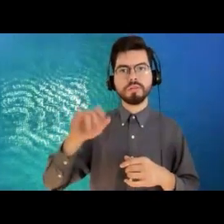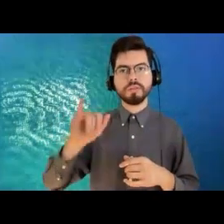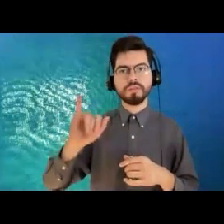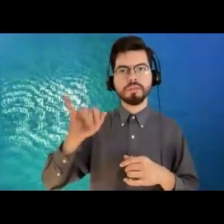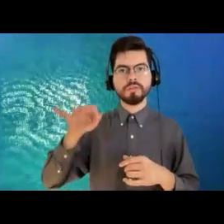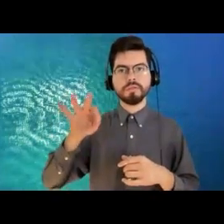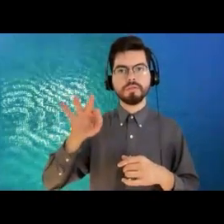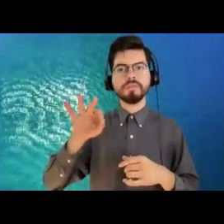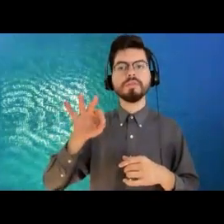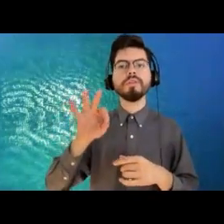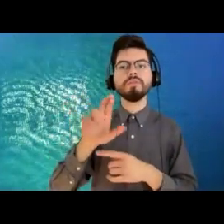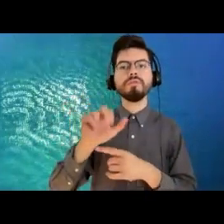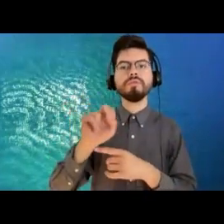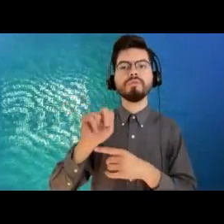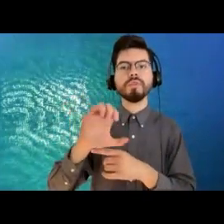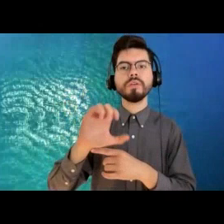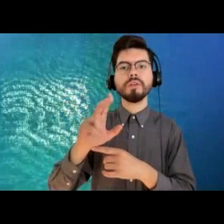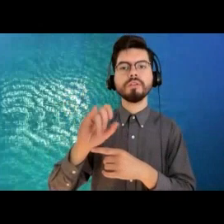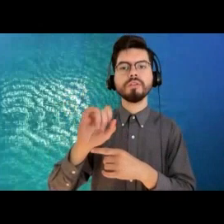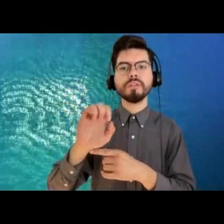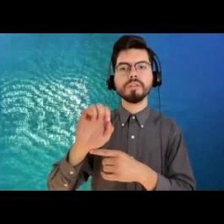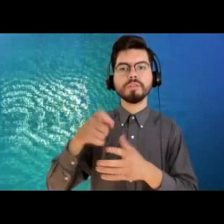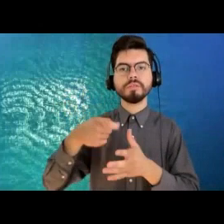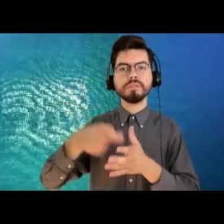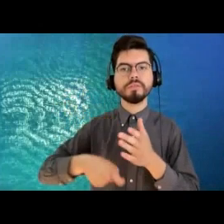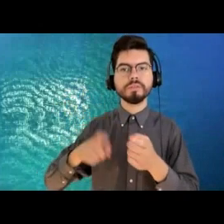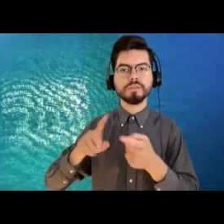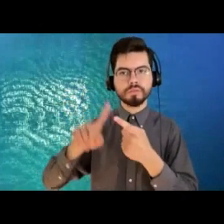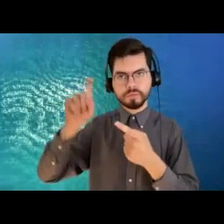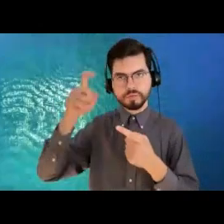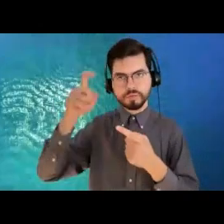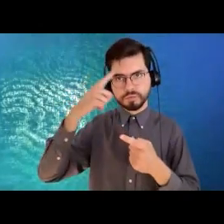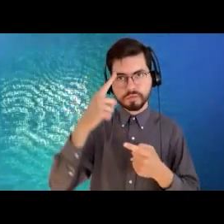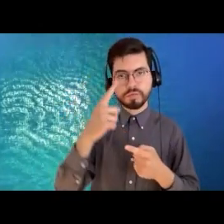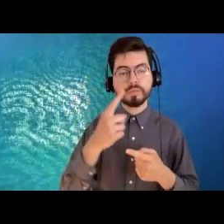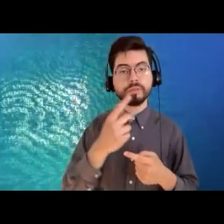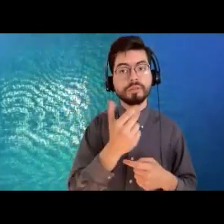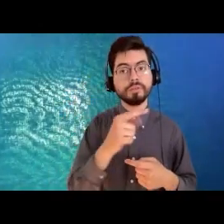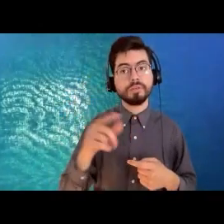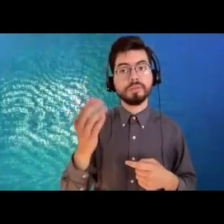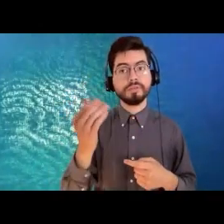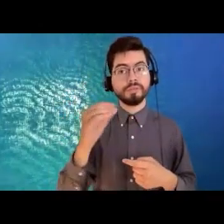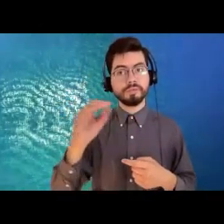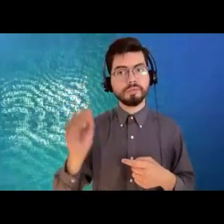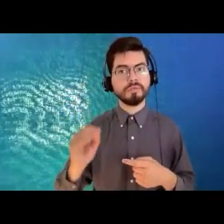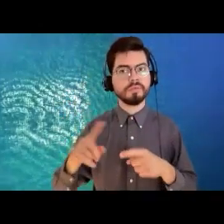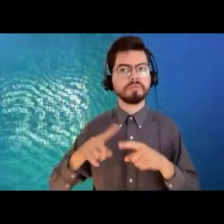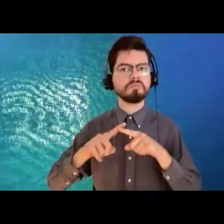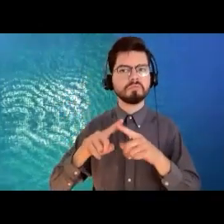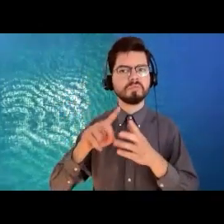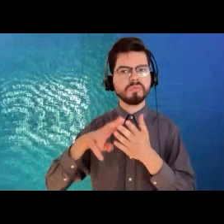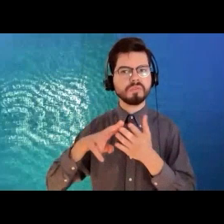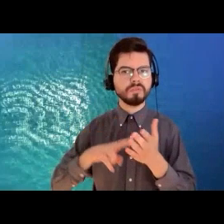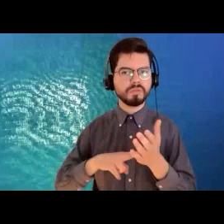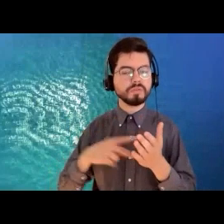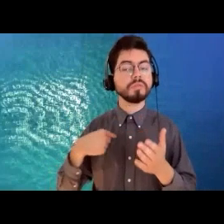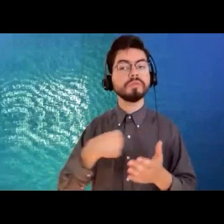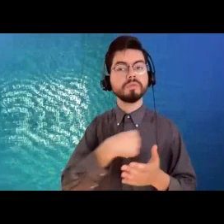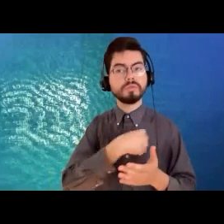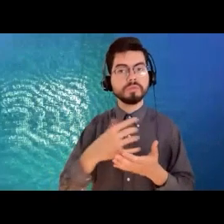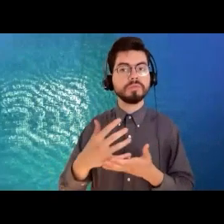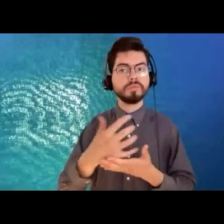franchise fees, they range from anywhere from 3% to 15%, depending on the contract. And so we do also collect